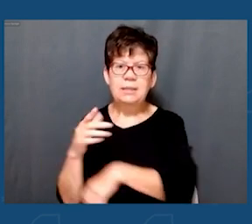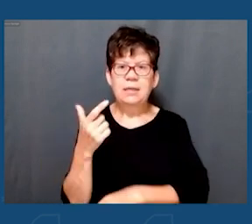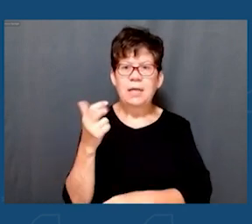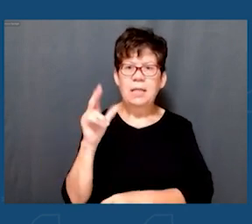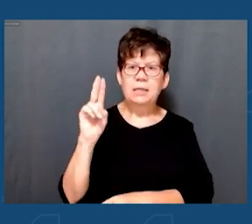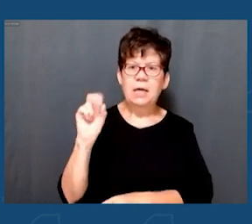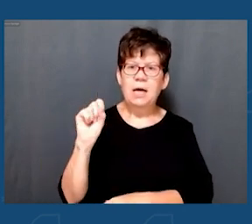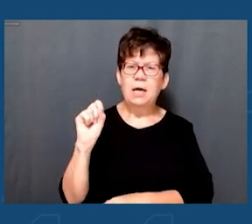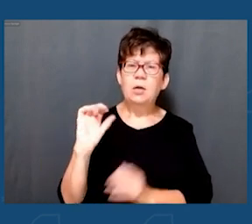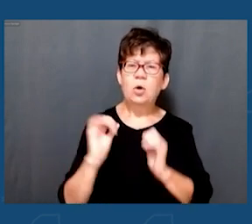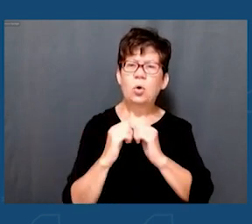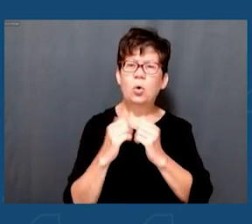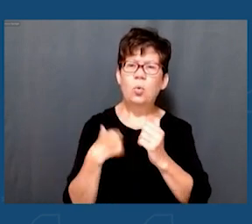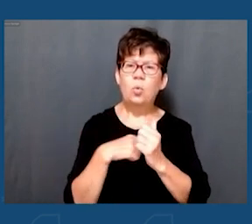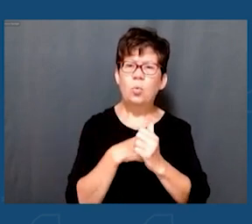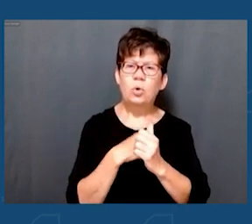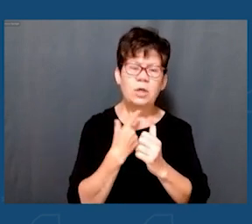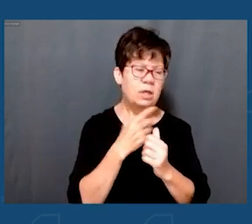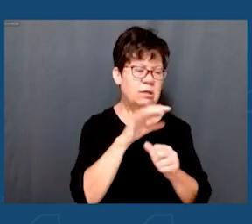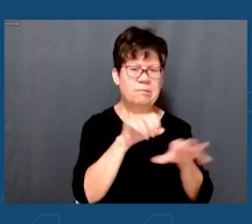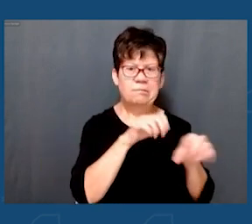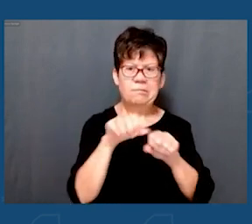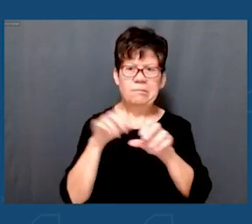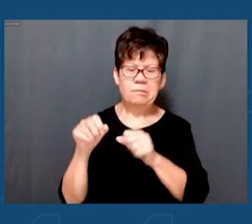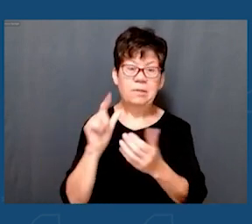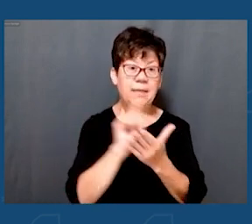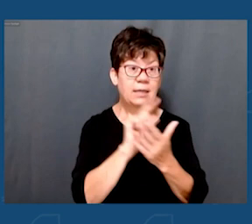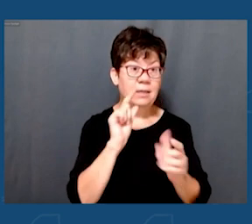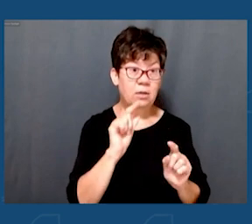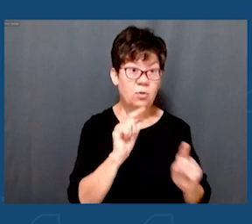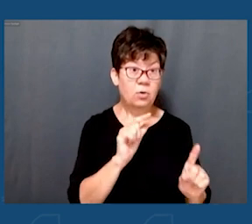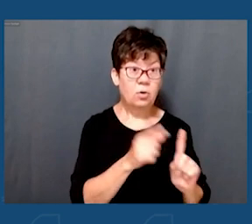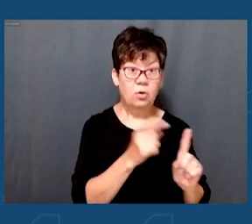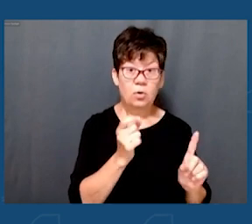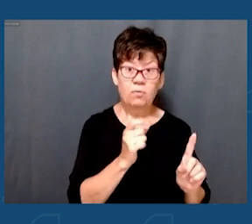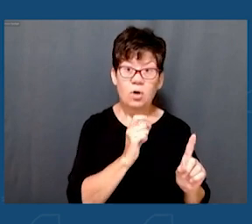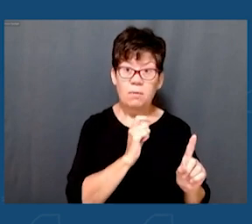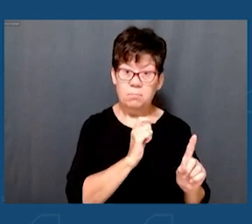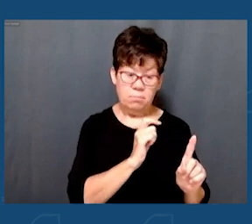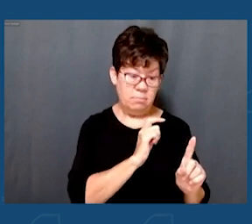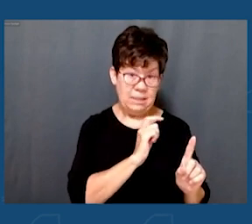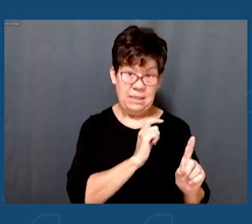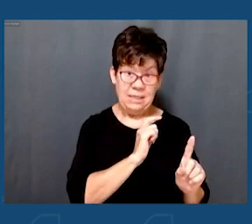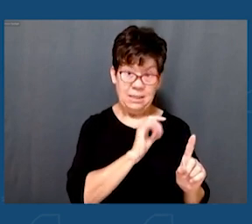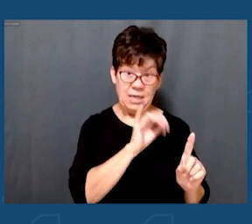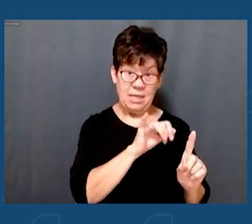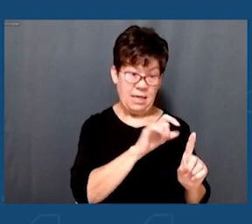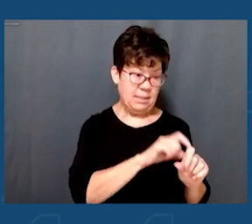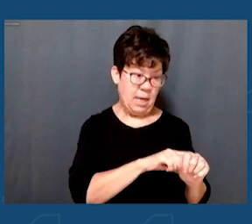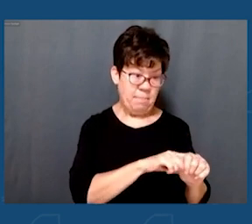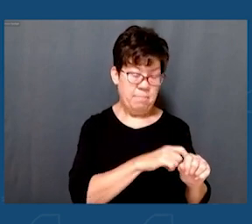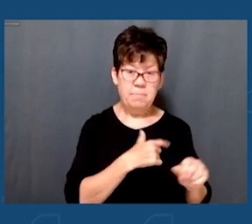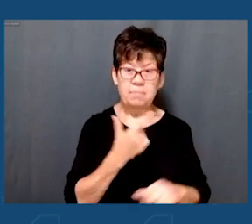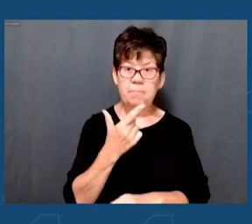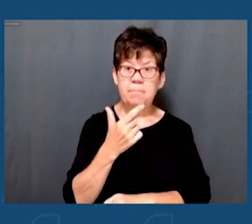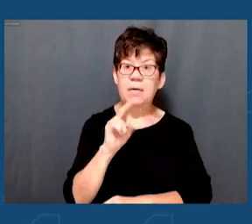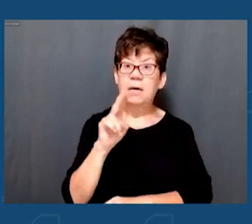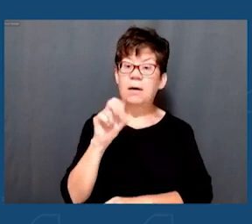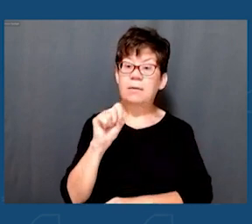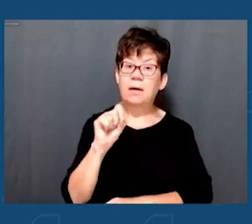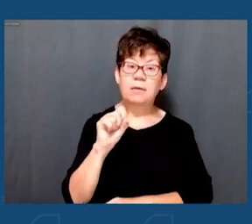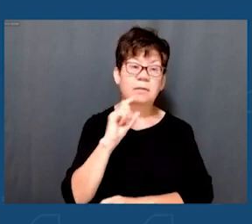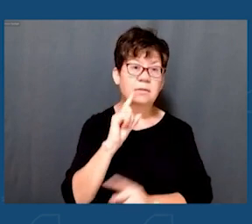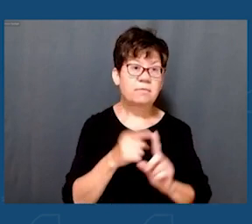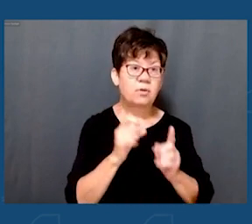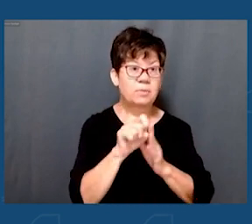confiscated. First of all, illegal guns seized directly by state police, and guns seized statewide, and